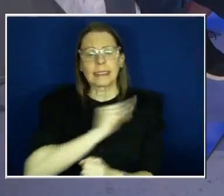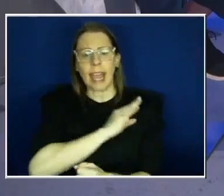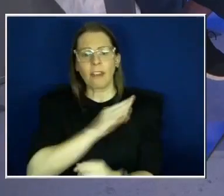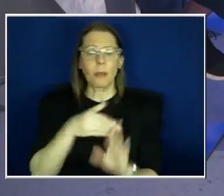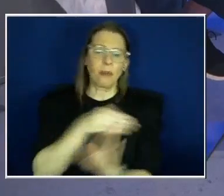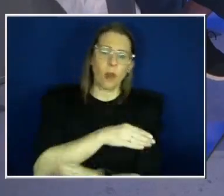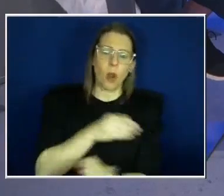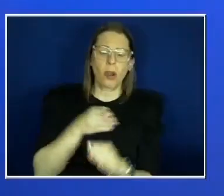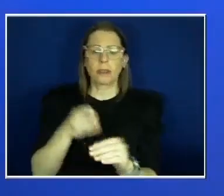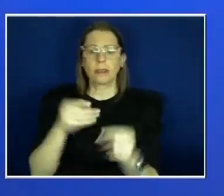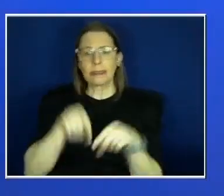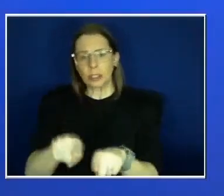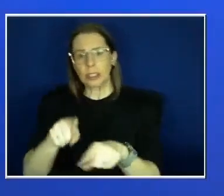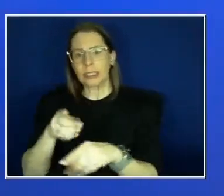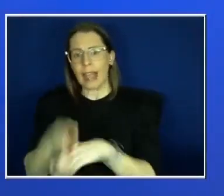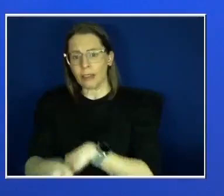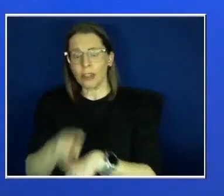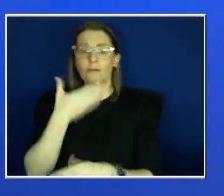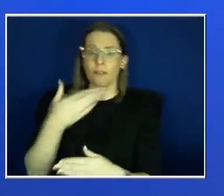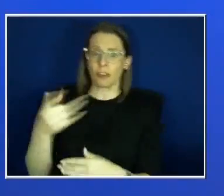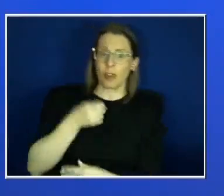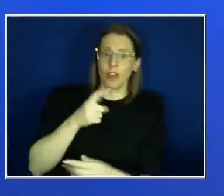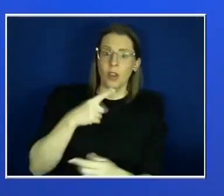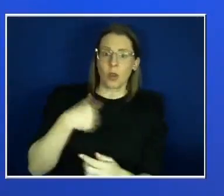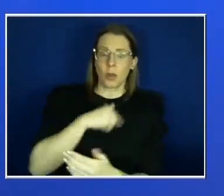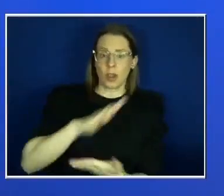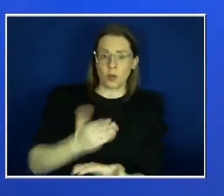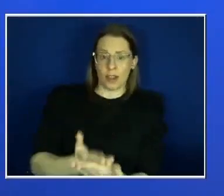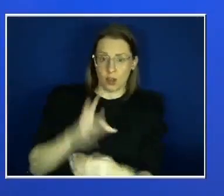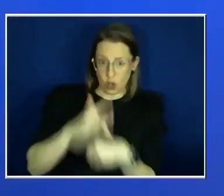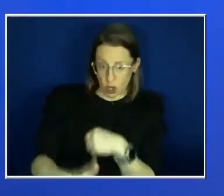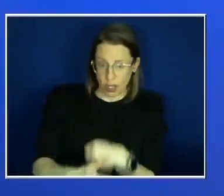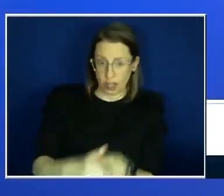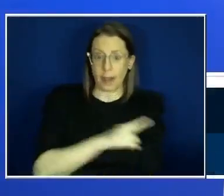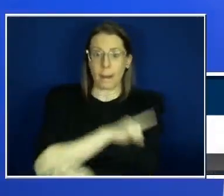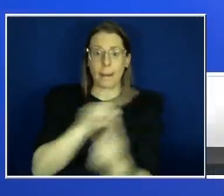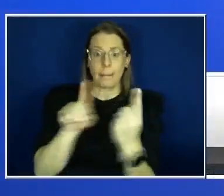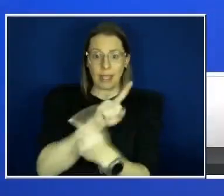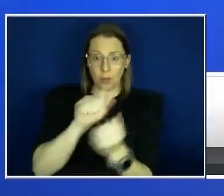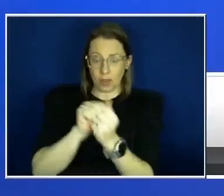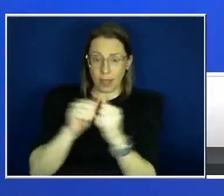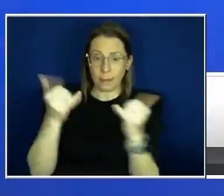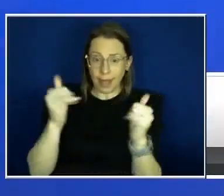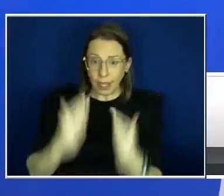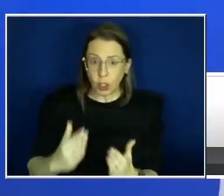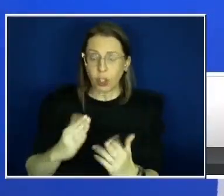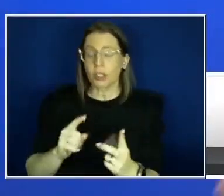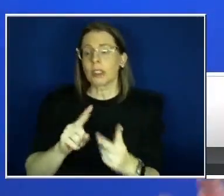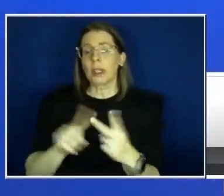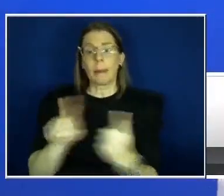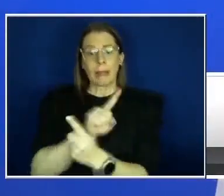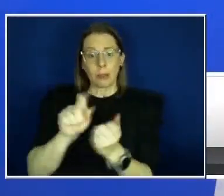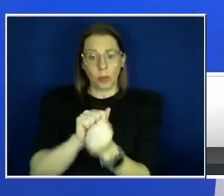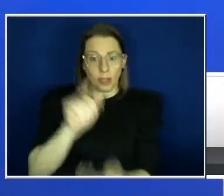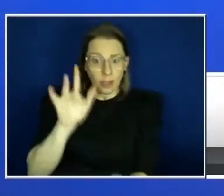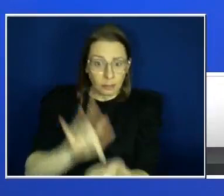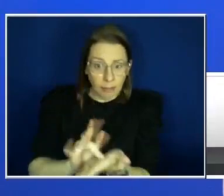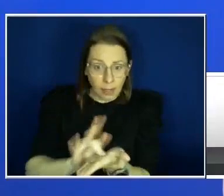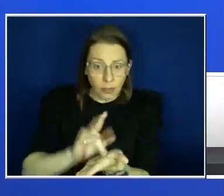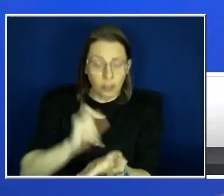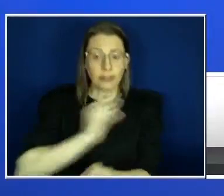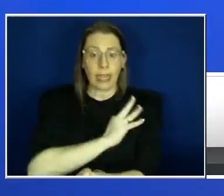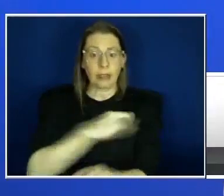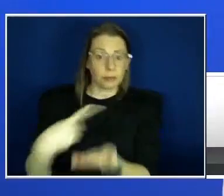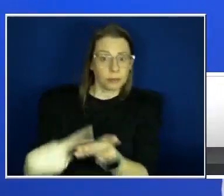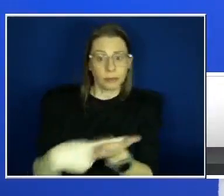great question. So we get there ahead of time. We meet with the players. We meet with the medical staff. We kind of go through all of